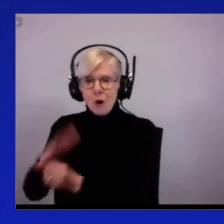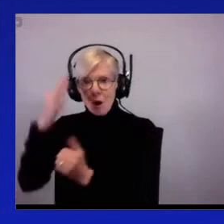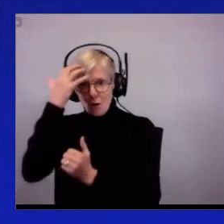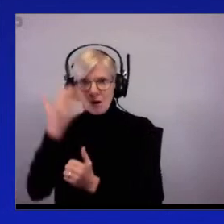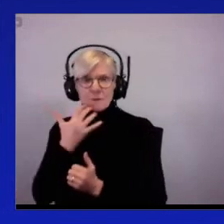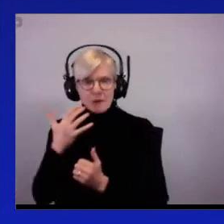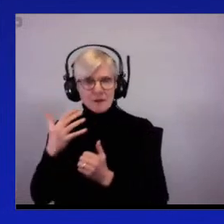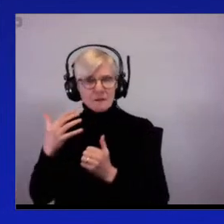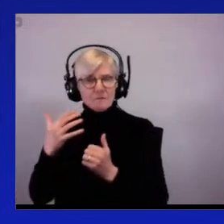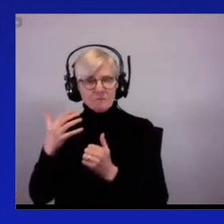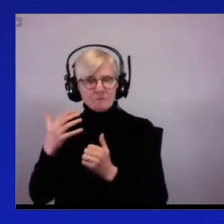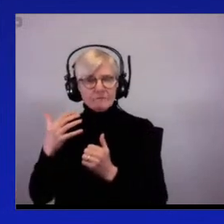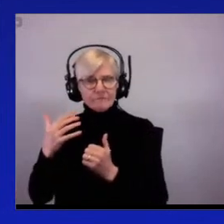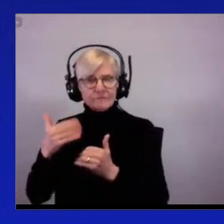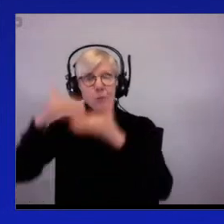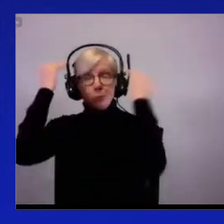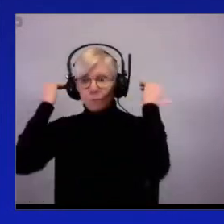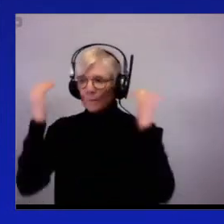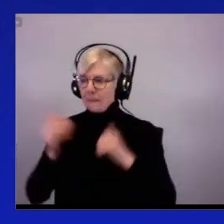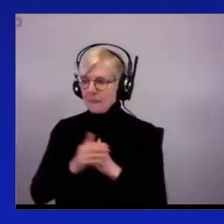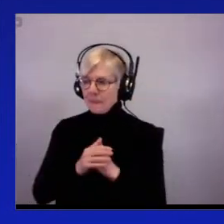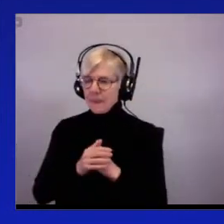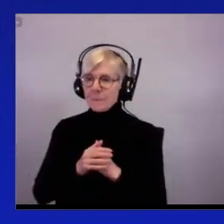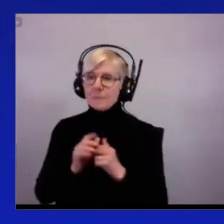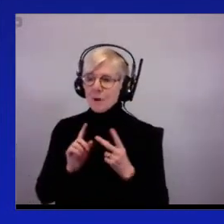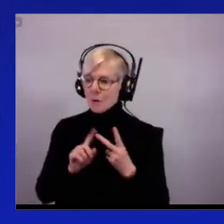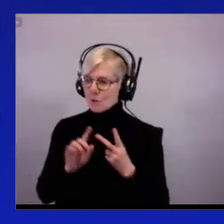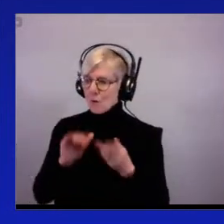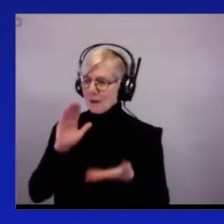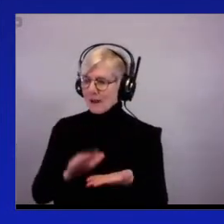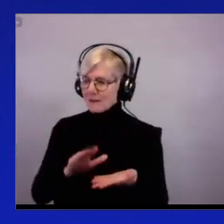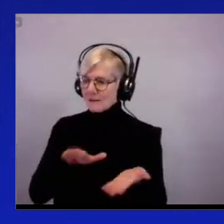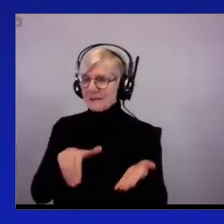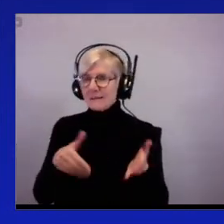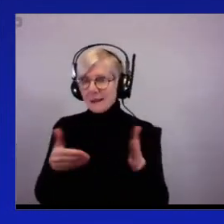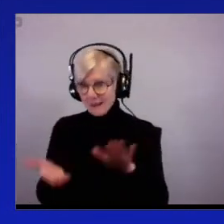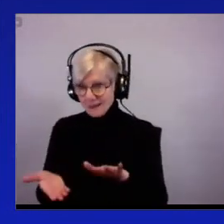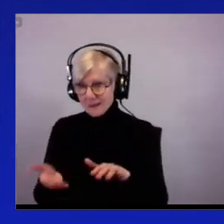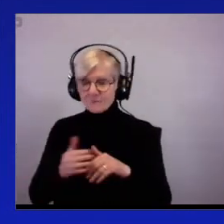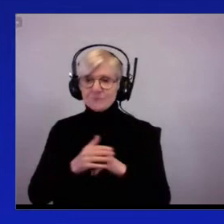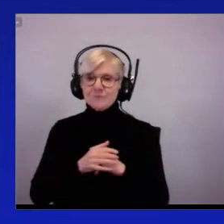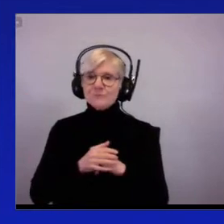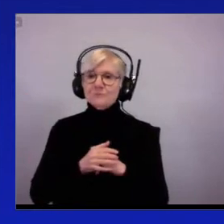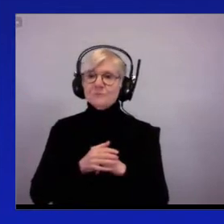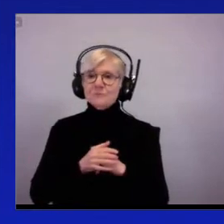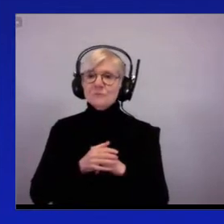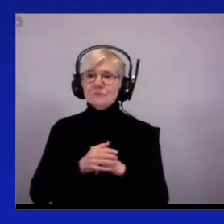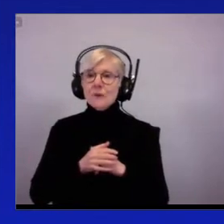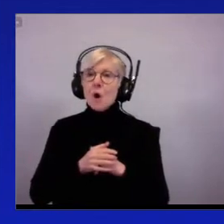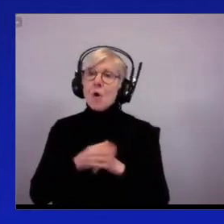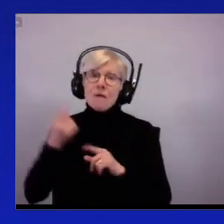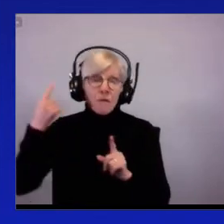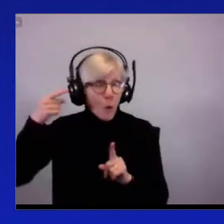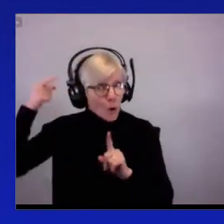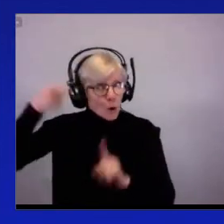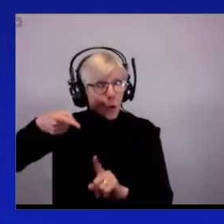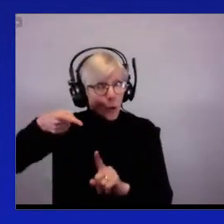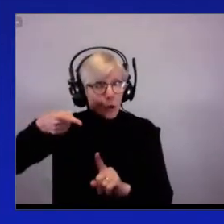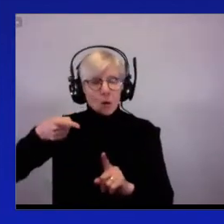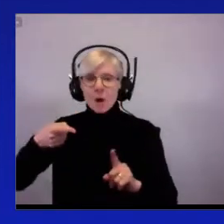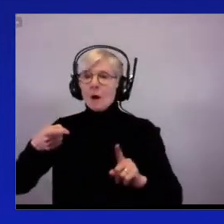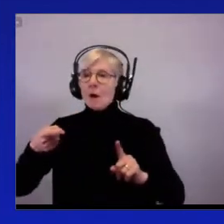a decrease in hospitalizations and death, and we want to be able to resume the services and the activities